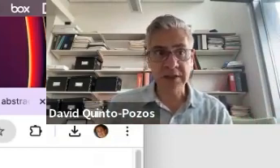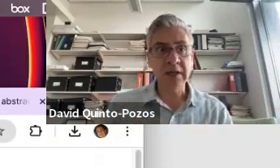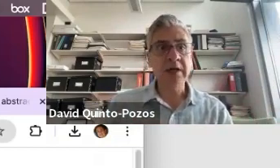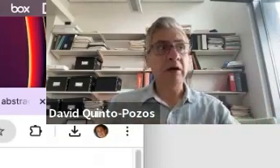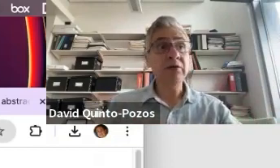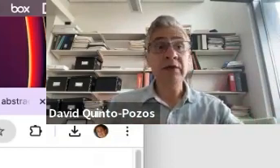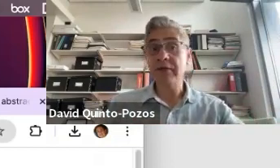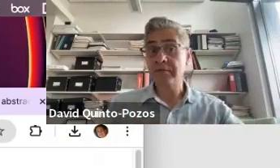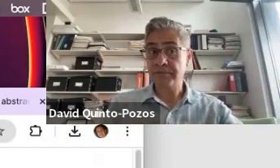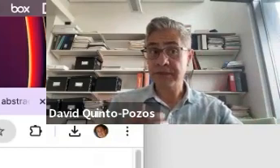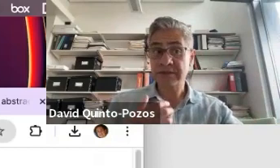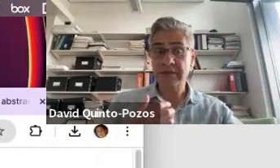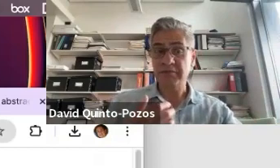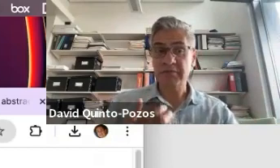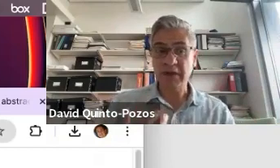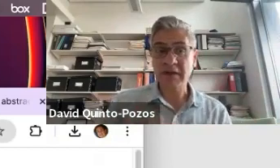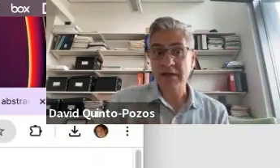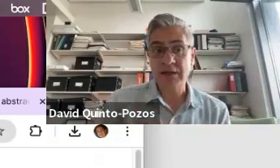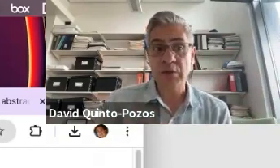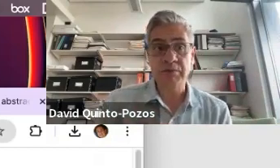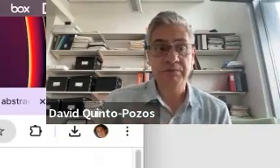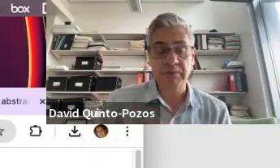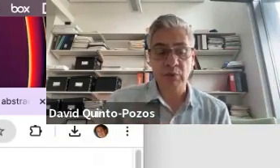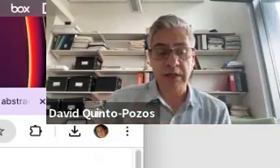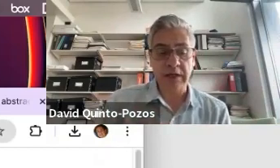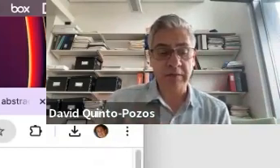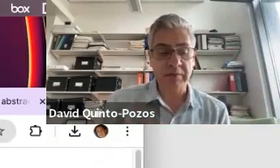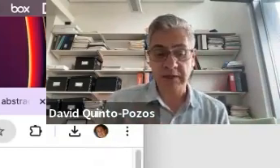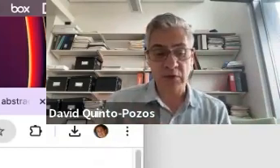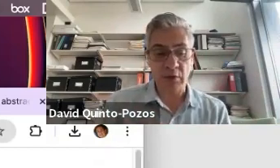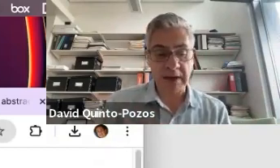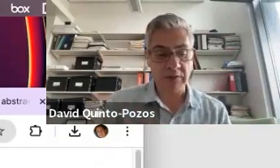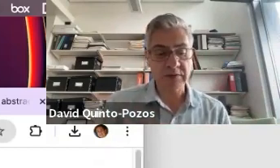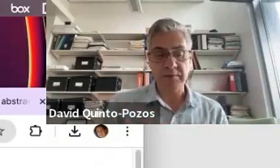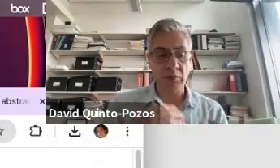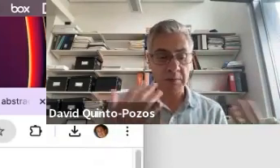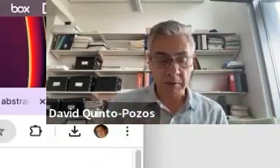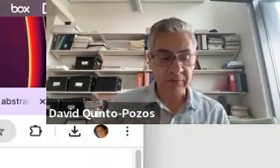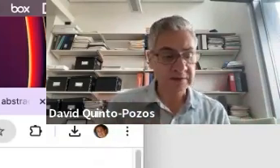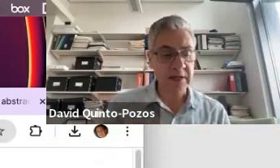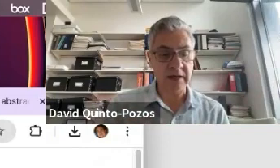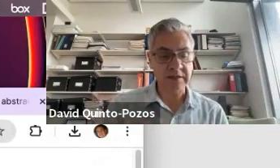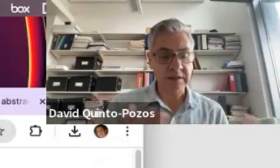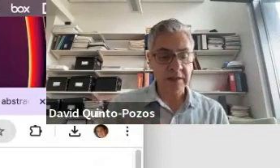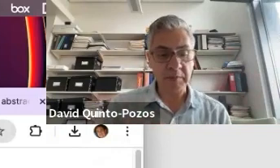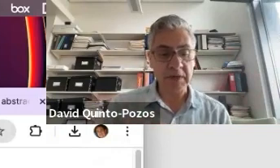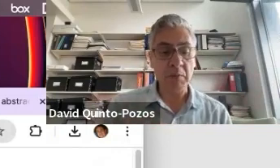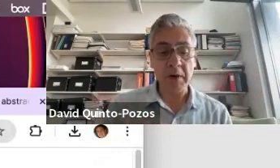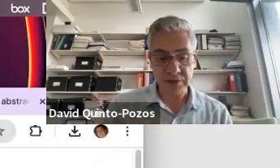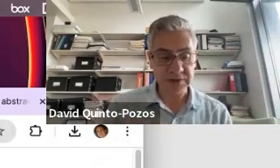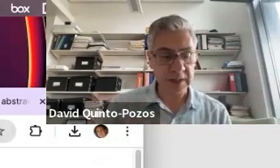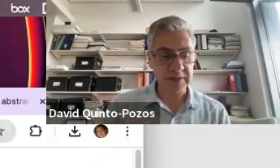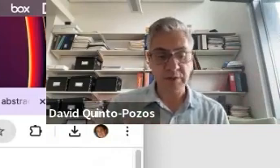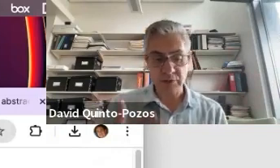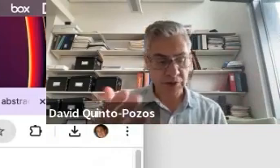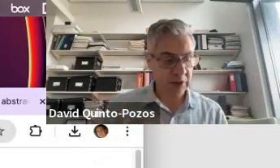sheet other than the guidelines that we give you about, minimum font size, minimum